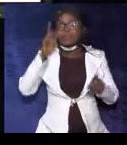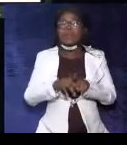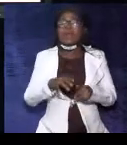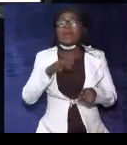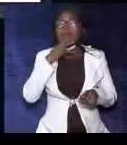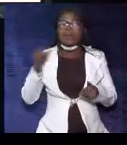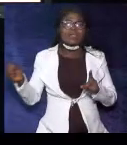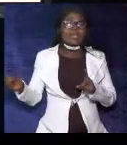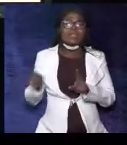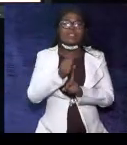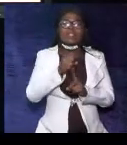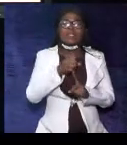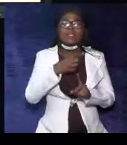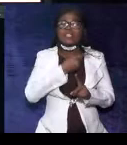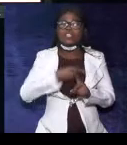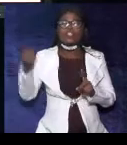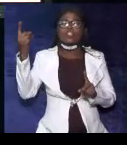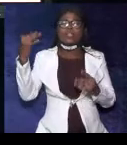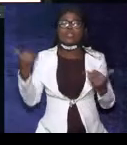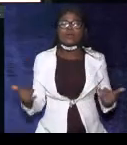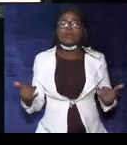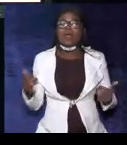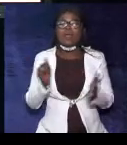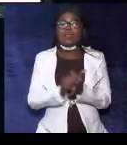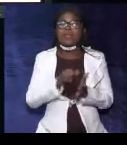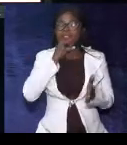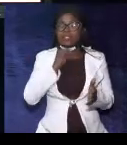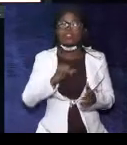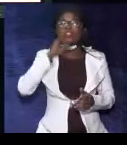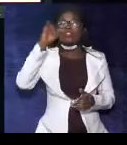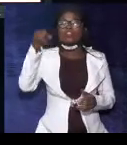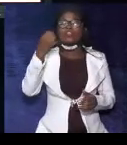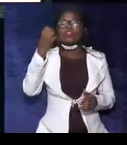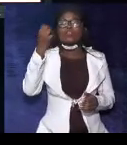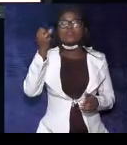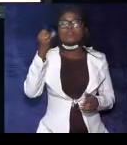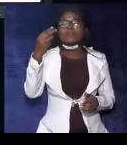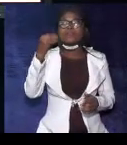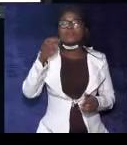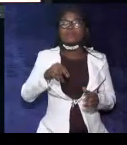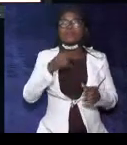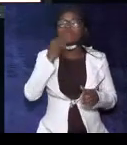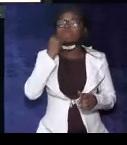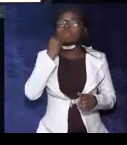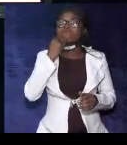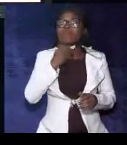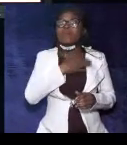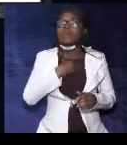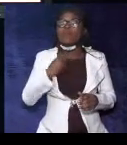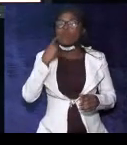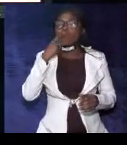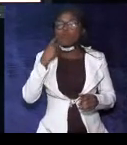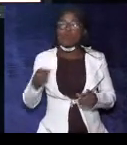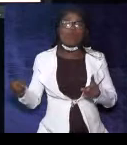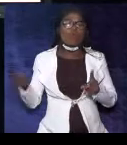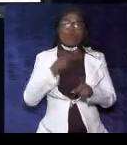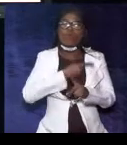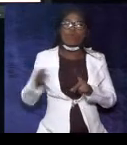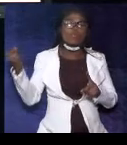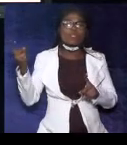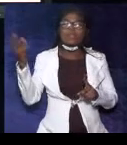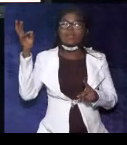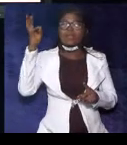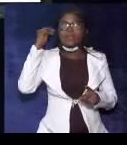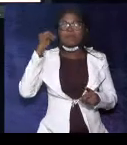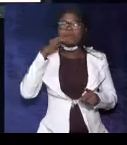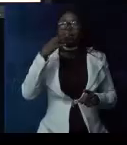was accidentally injured now? That is Joseph. Who wounded him or who injured him?